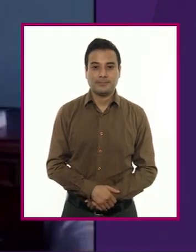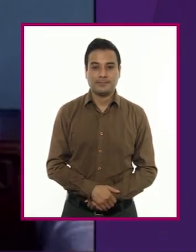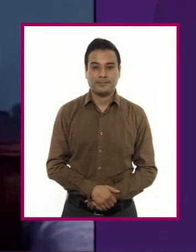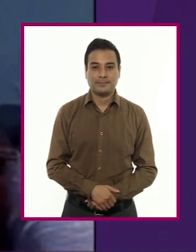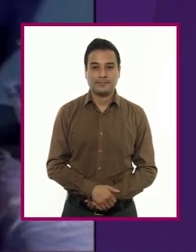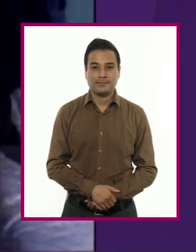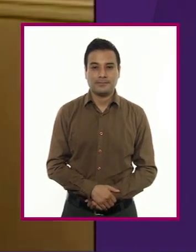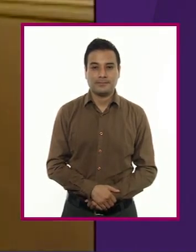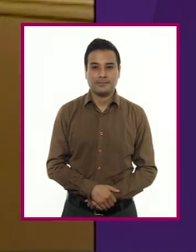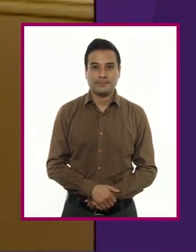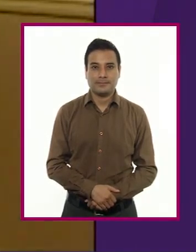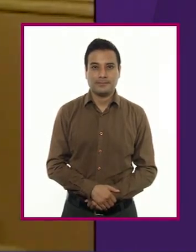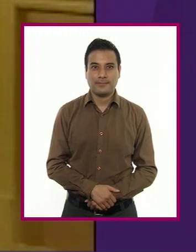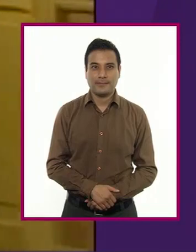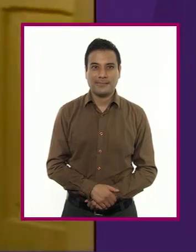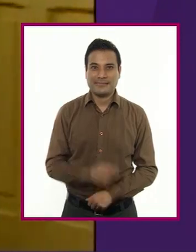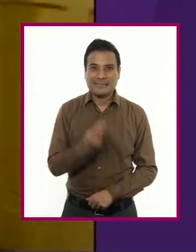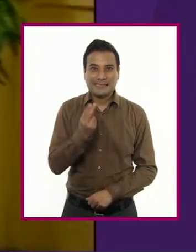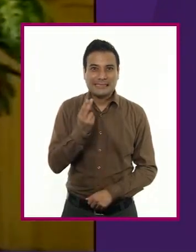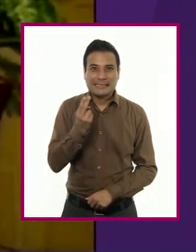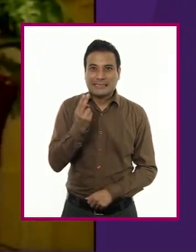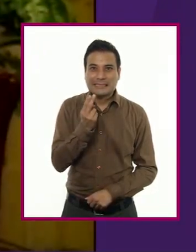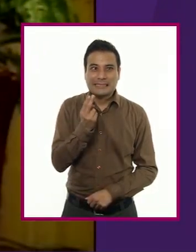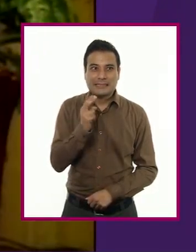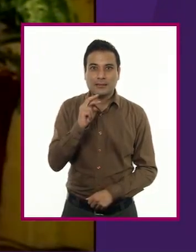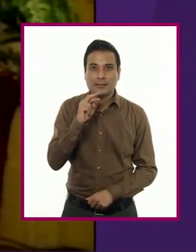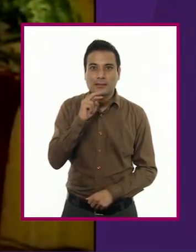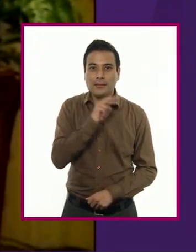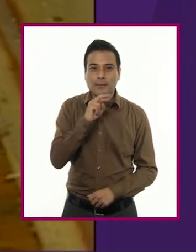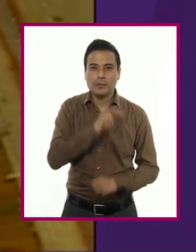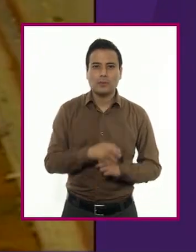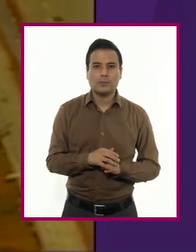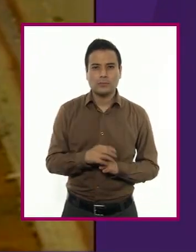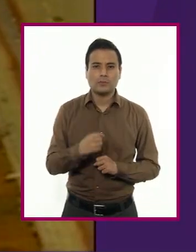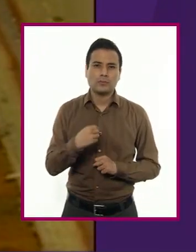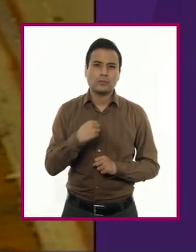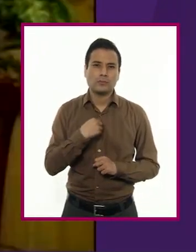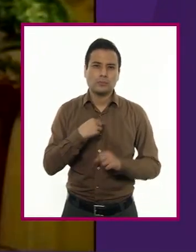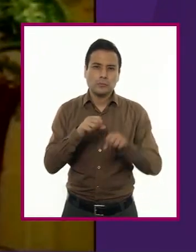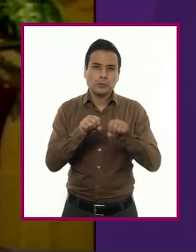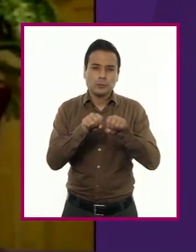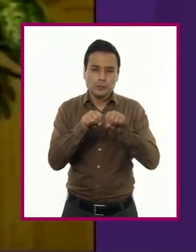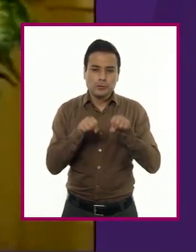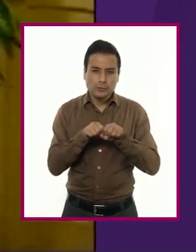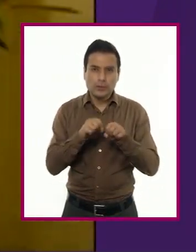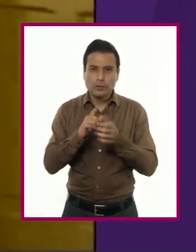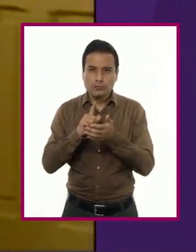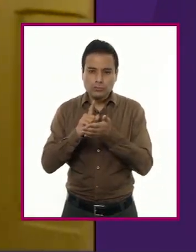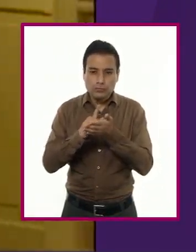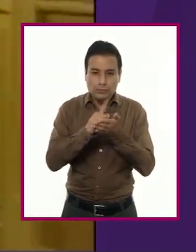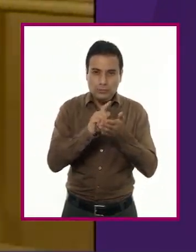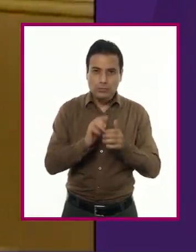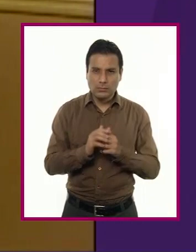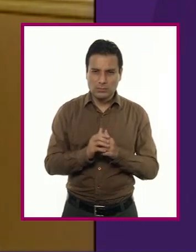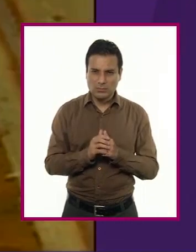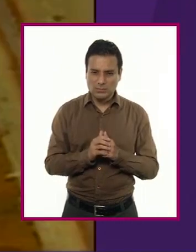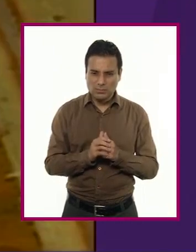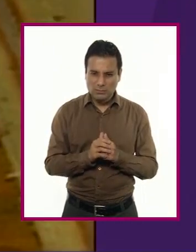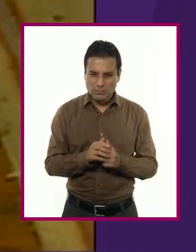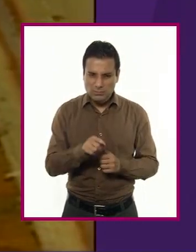I have to hurry. Now I have to clean the living room. Oh, what is that?